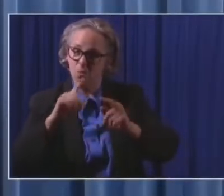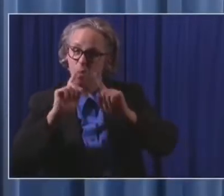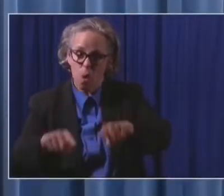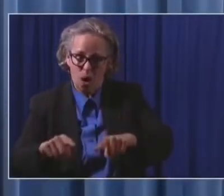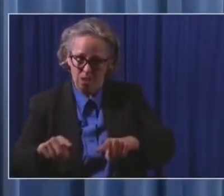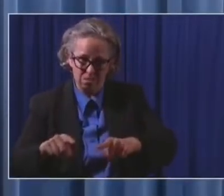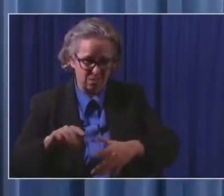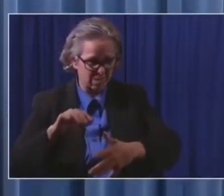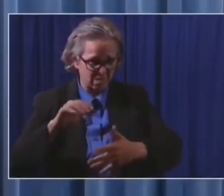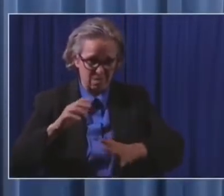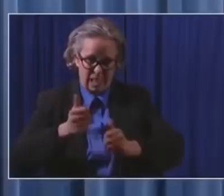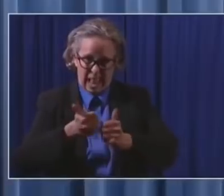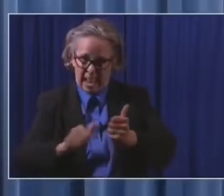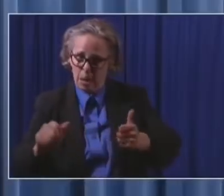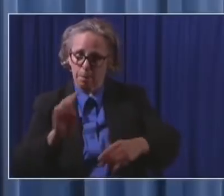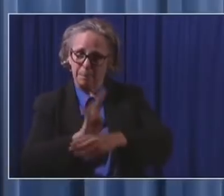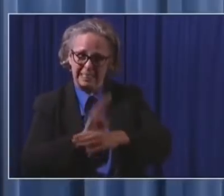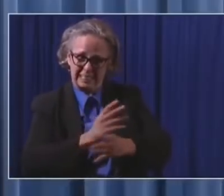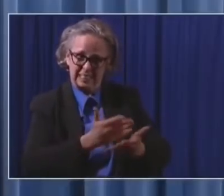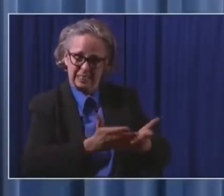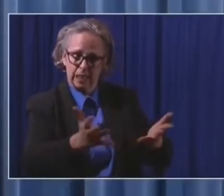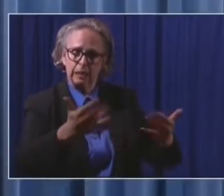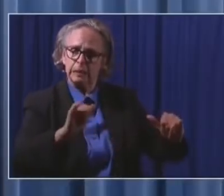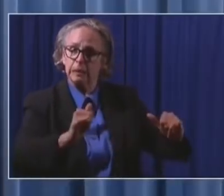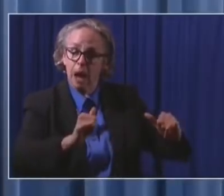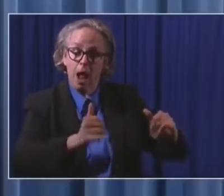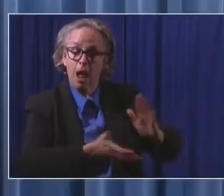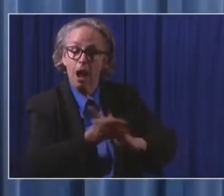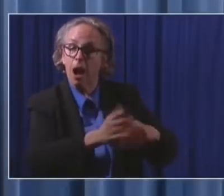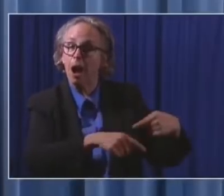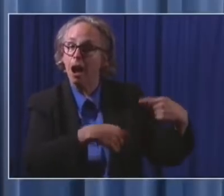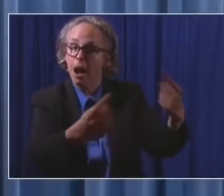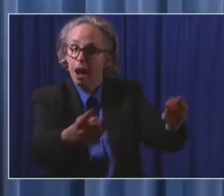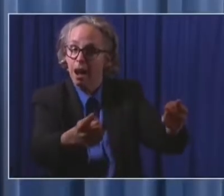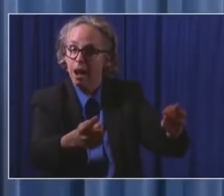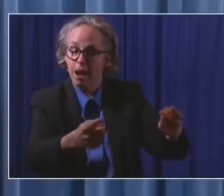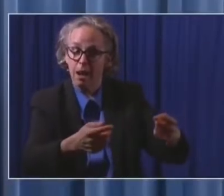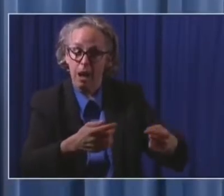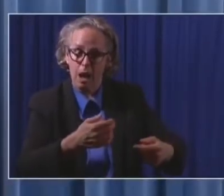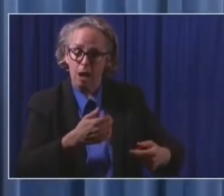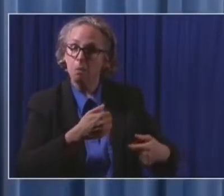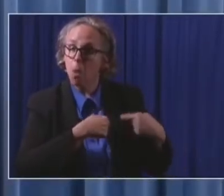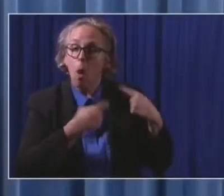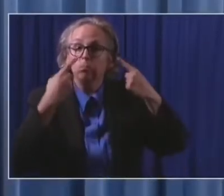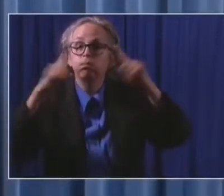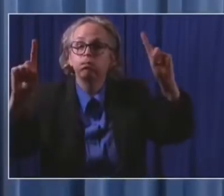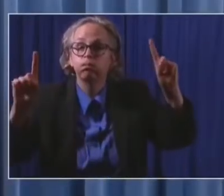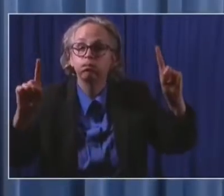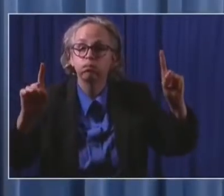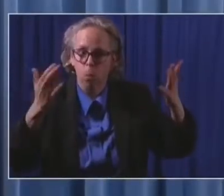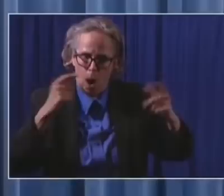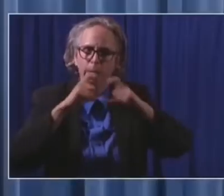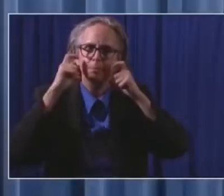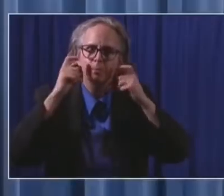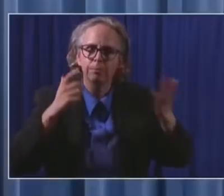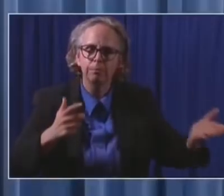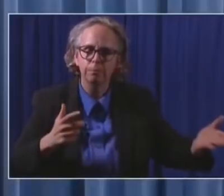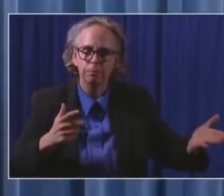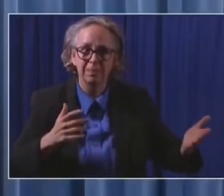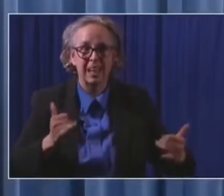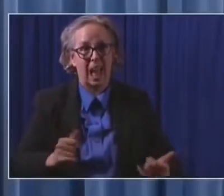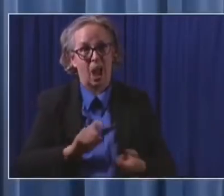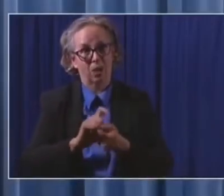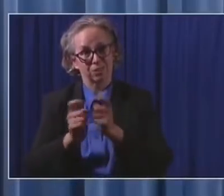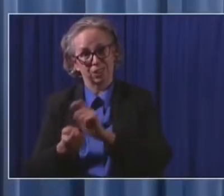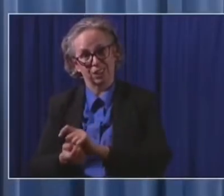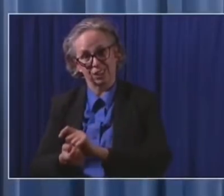time. And we did, as you know, have mask guidelines and orders that went into effect for any business.